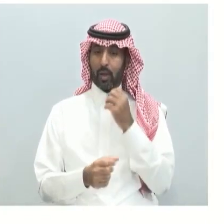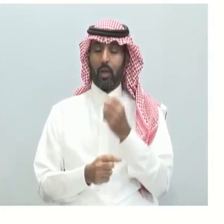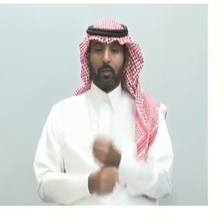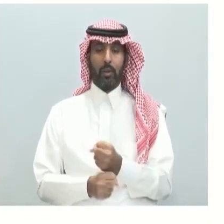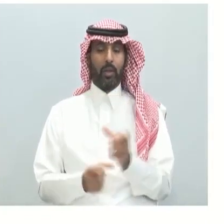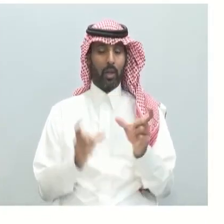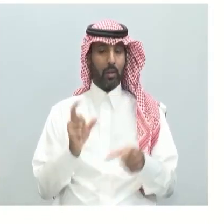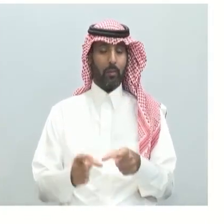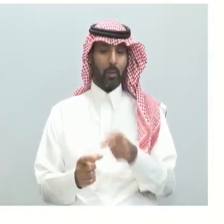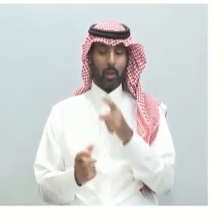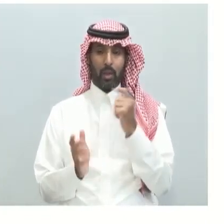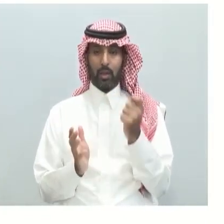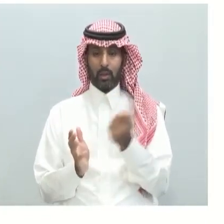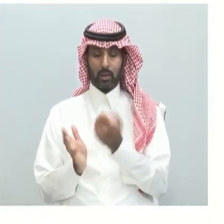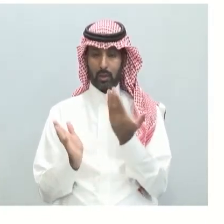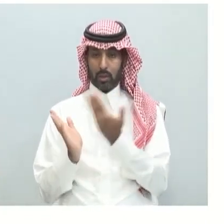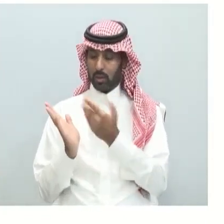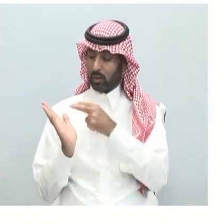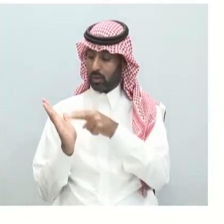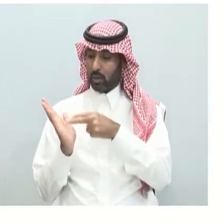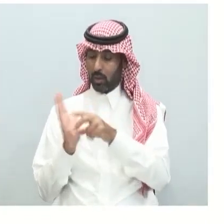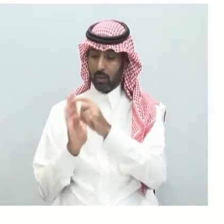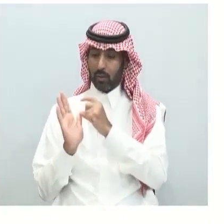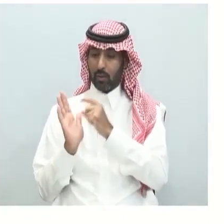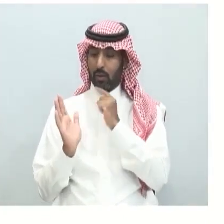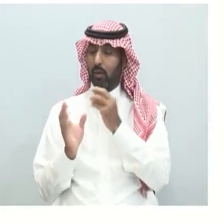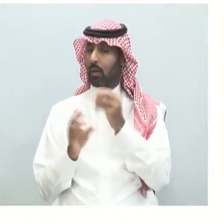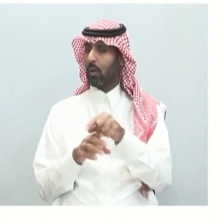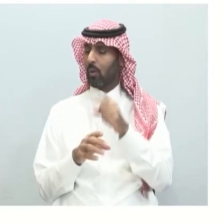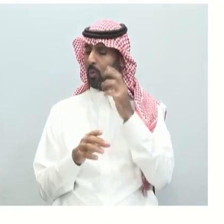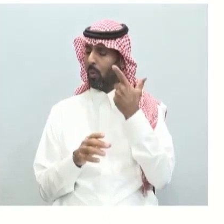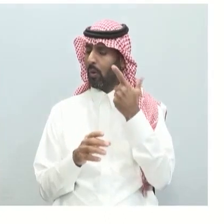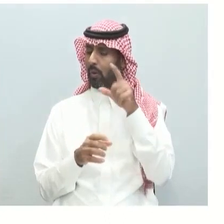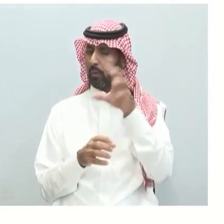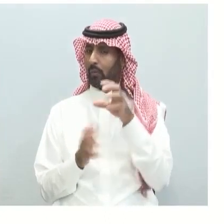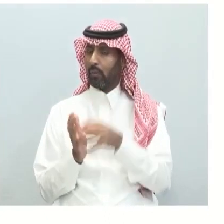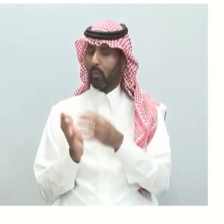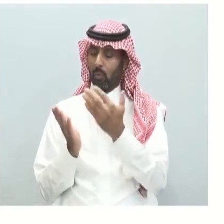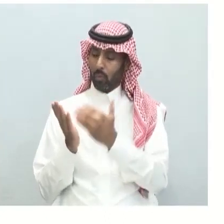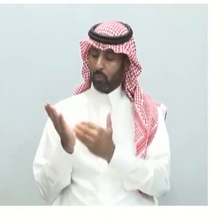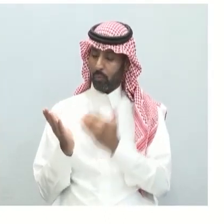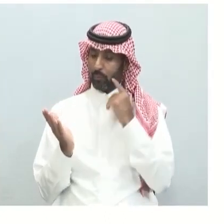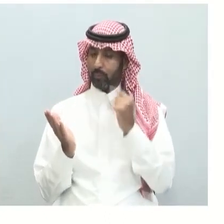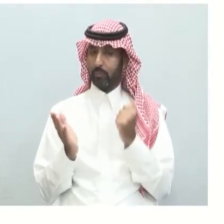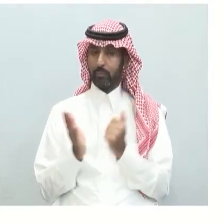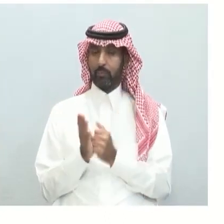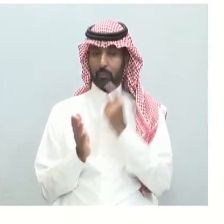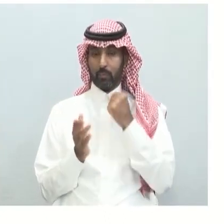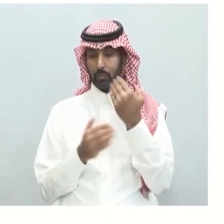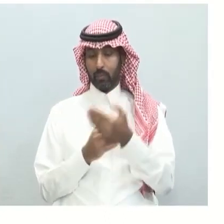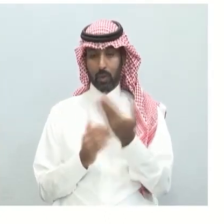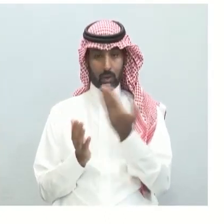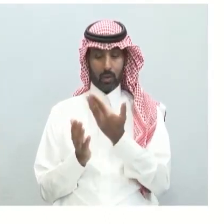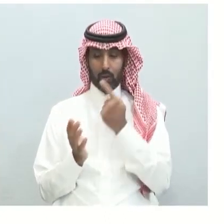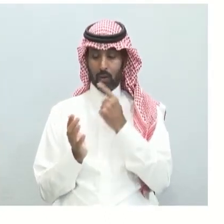the title and speculate or predict the kind of information you expect to find. Again, you're going to read